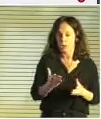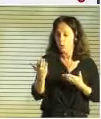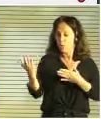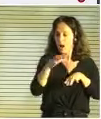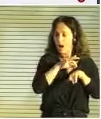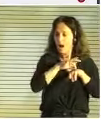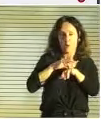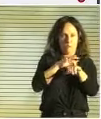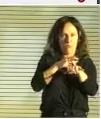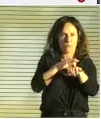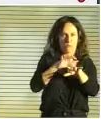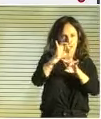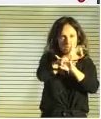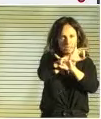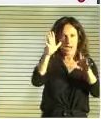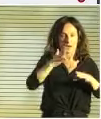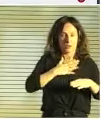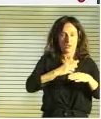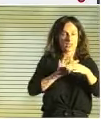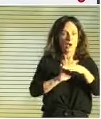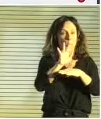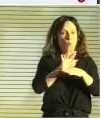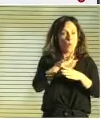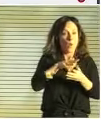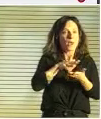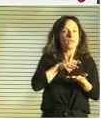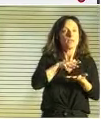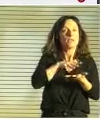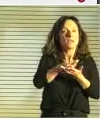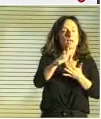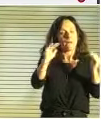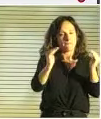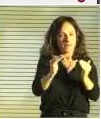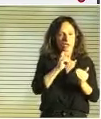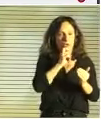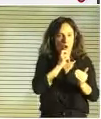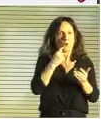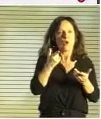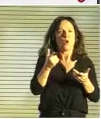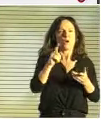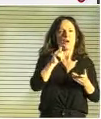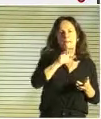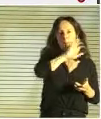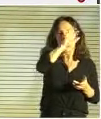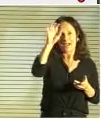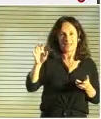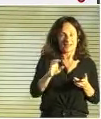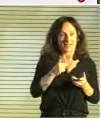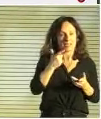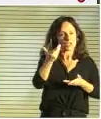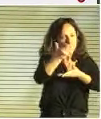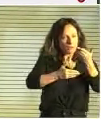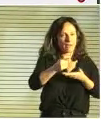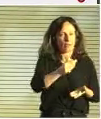with destinations, with partners. I believe strongly that we all can become better when we collaborate, when